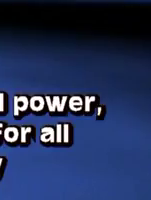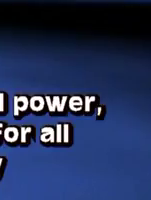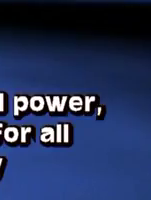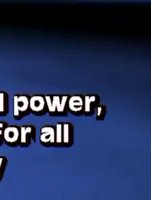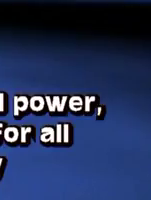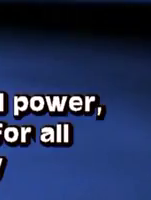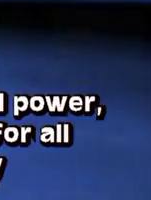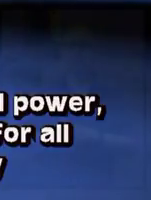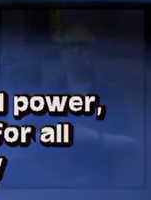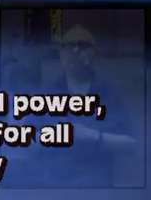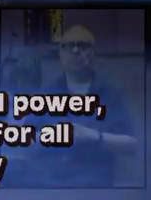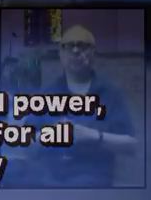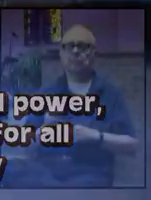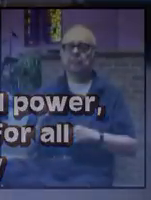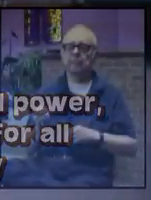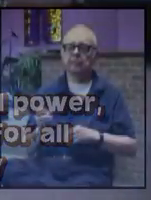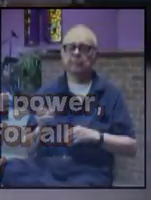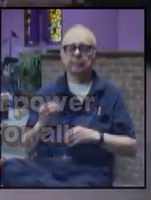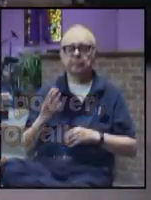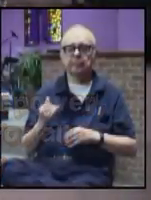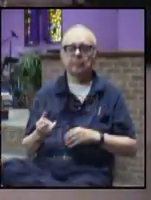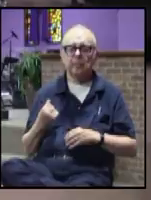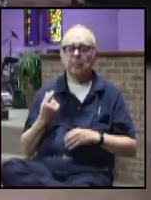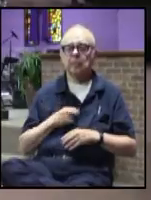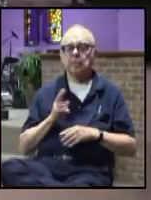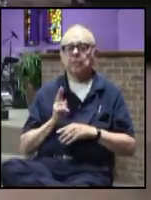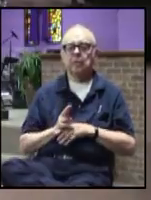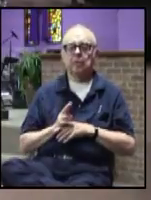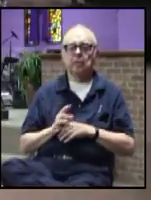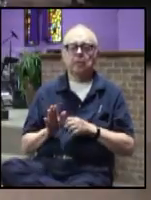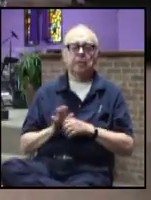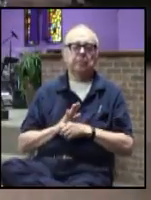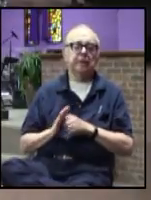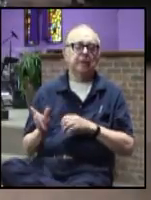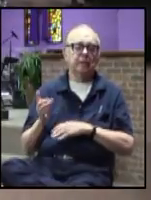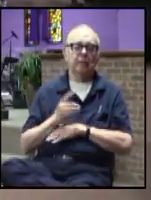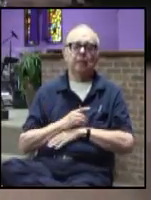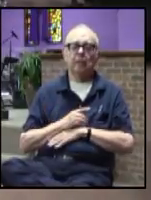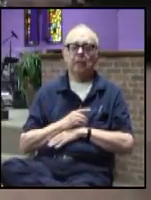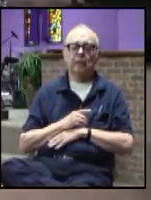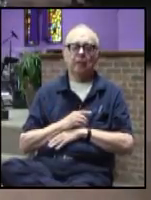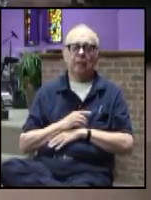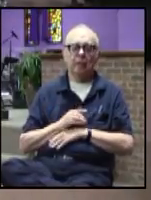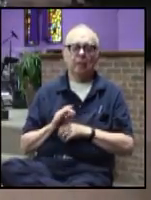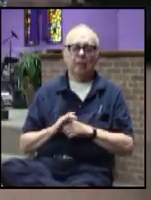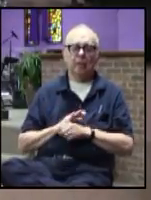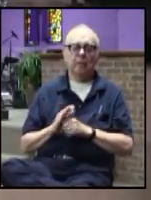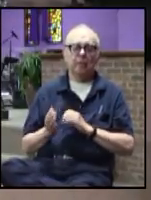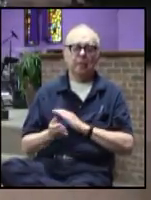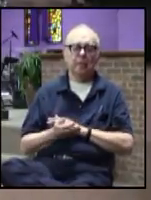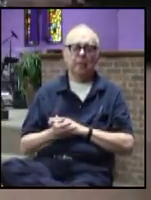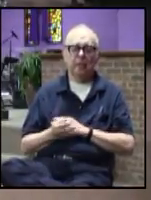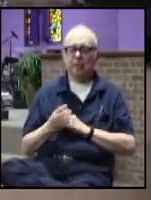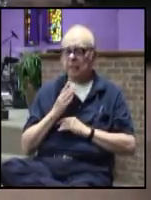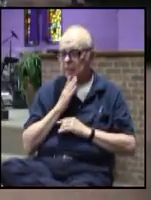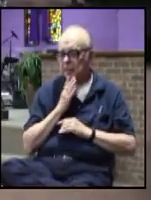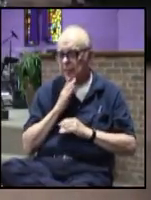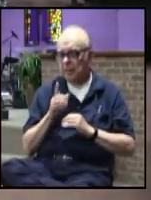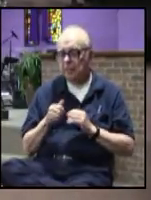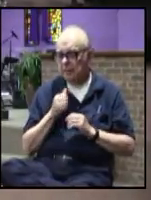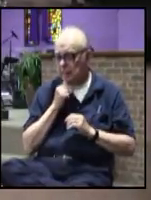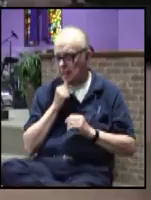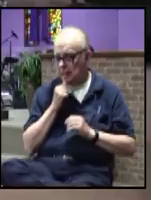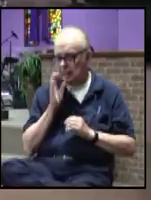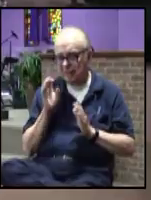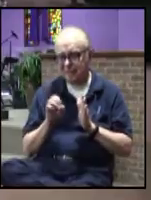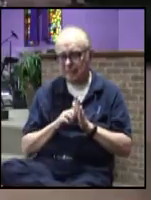and joy. So why did we spend the whole day, this whole morning, talking about patience? Let me give you some